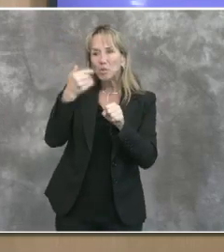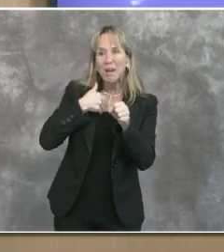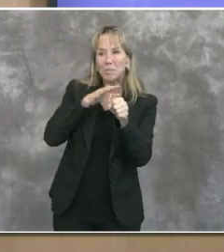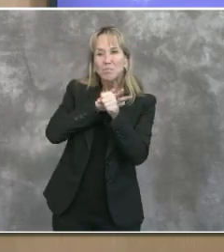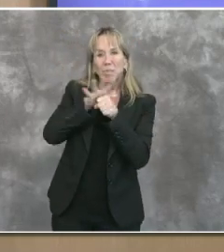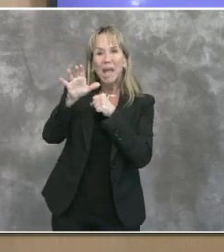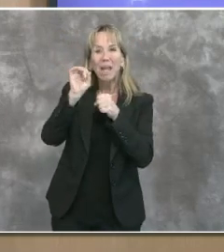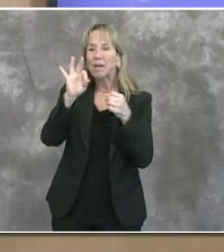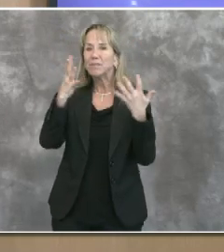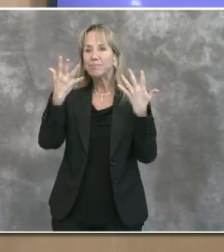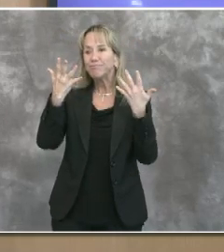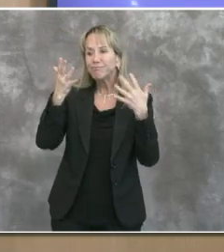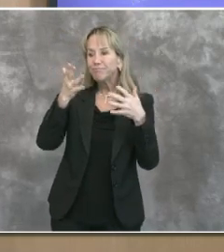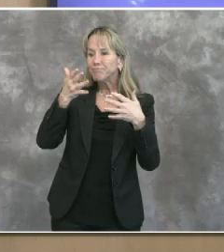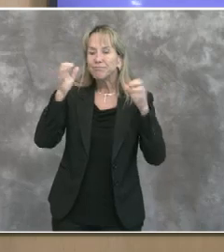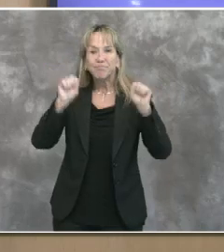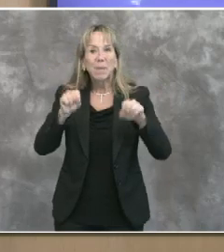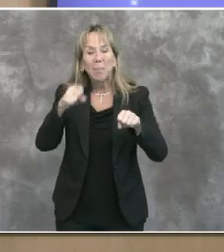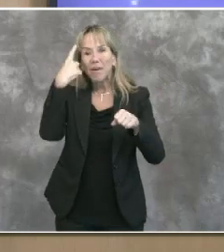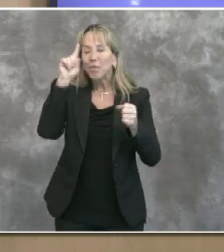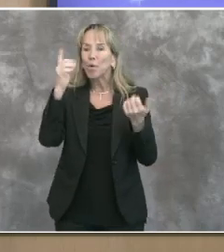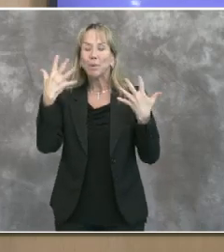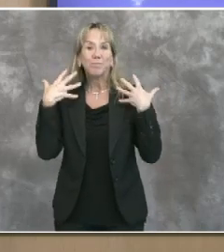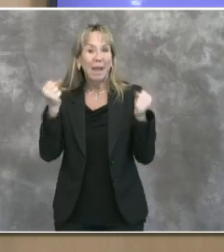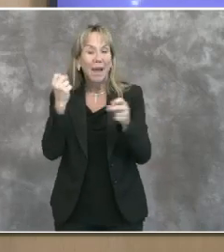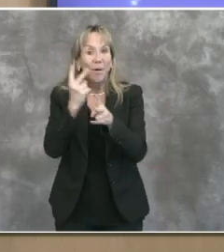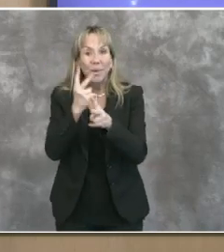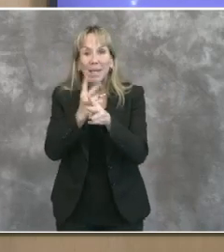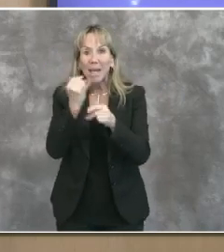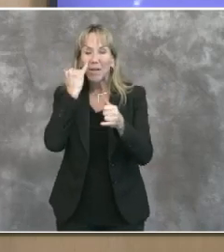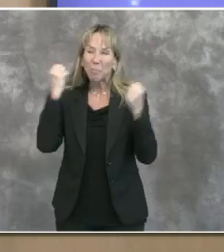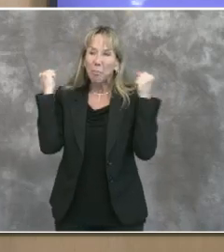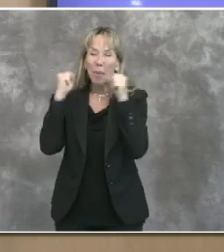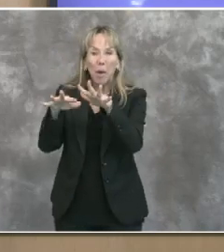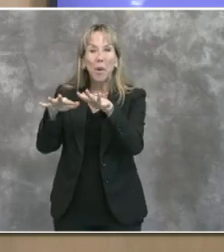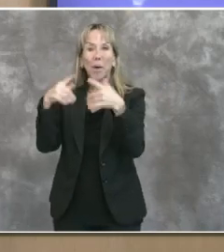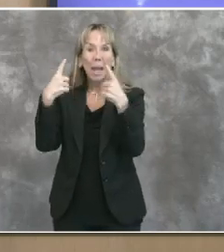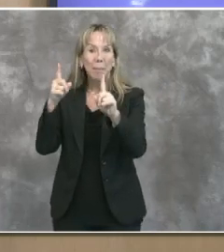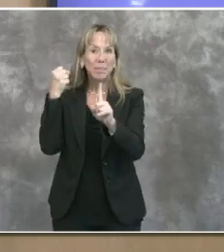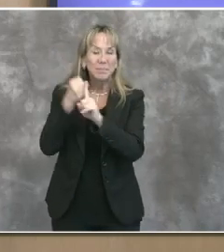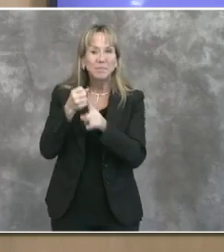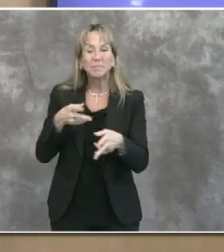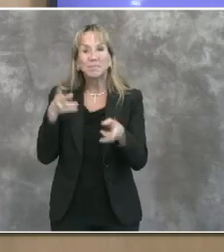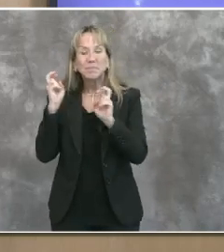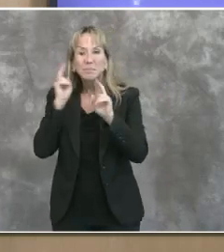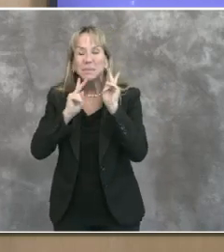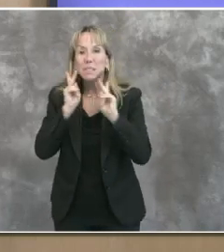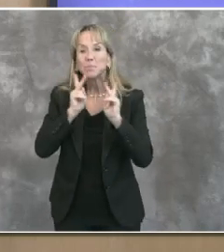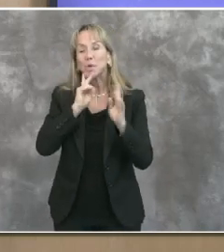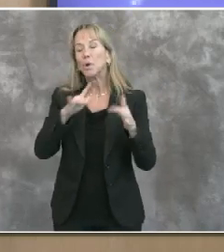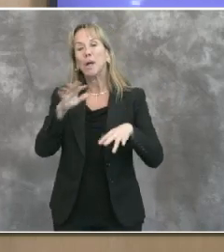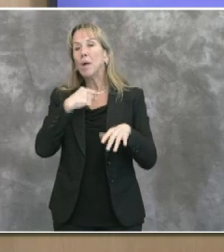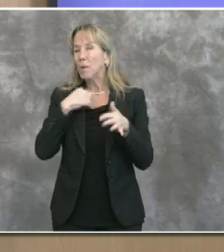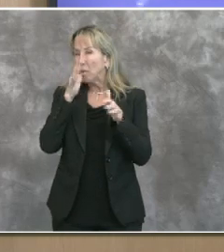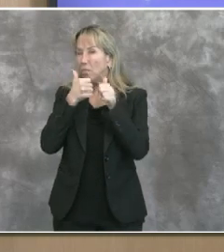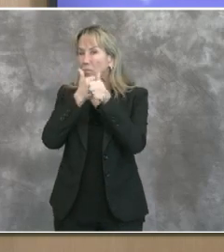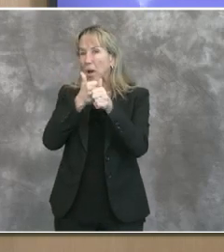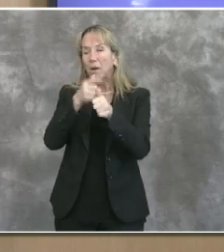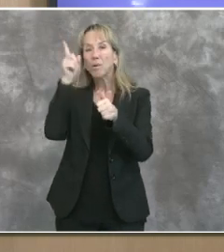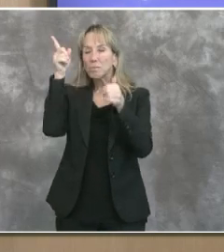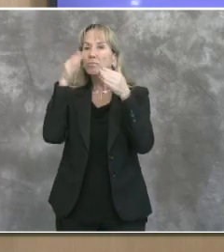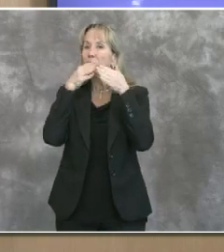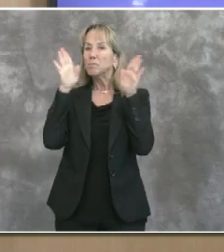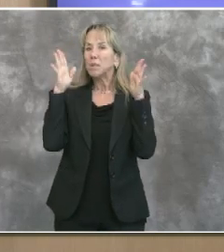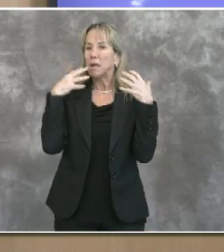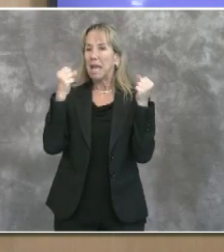our infrastructure, building up our ability to comply with each of those, and then we will move at the guidance and direction of our public health